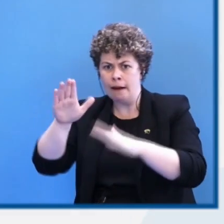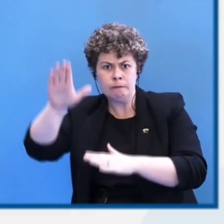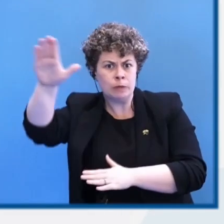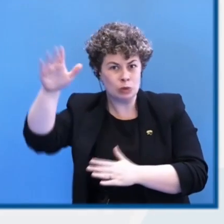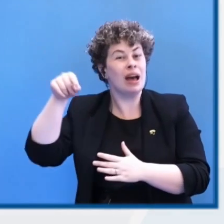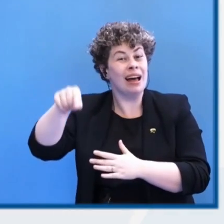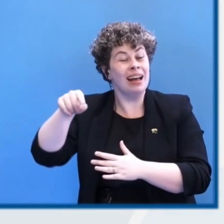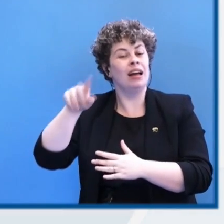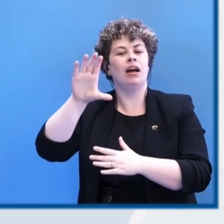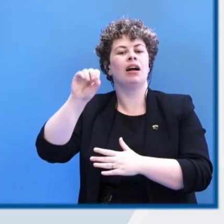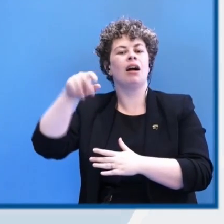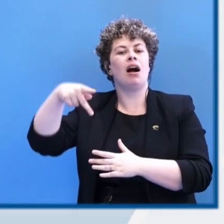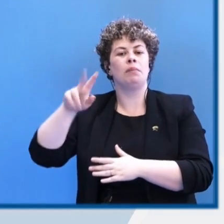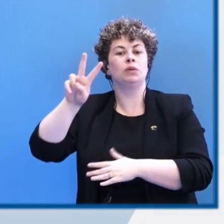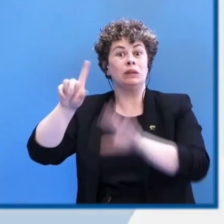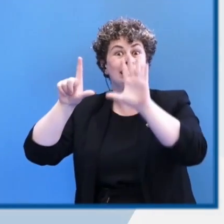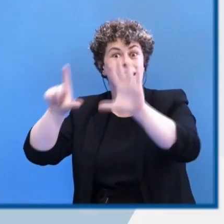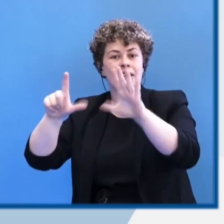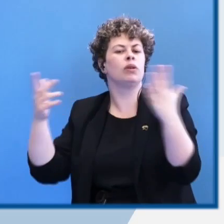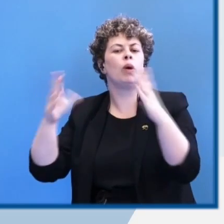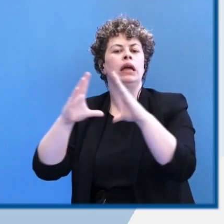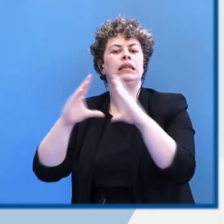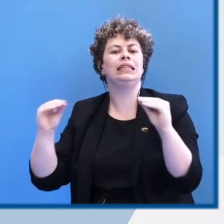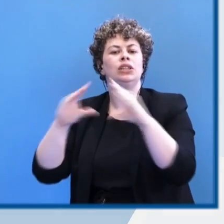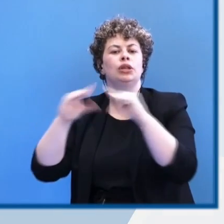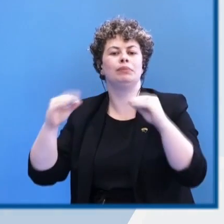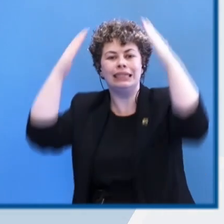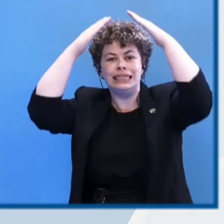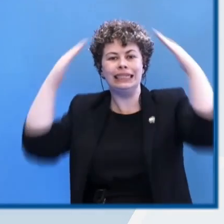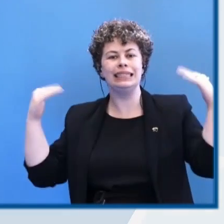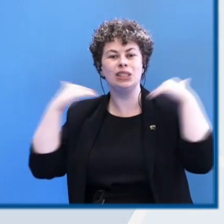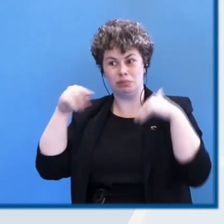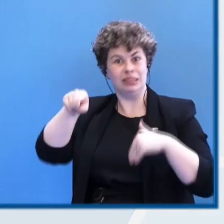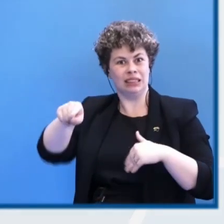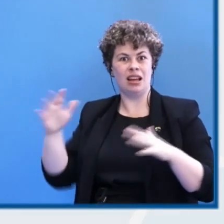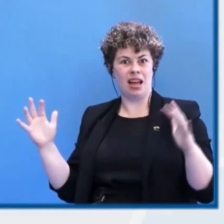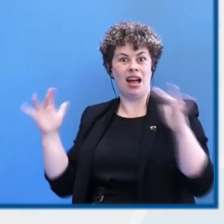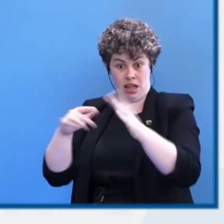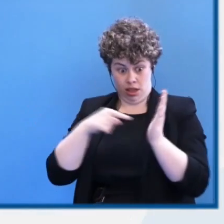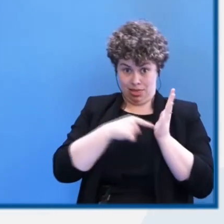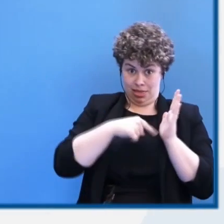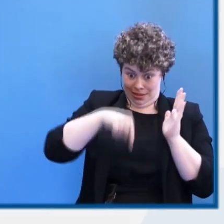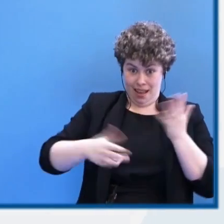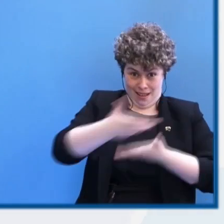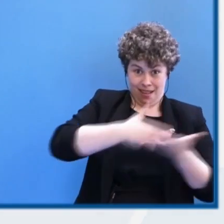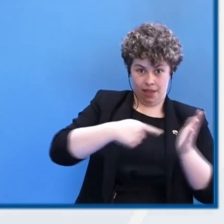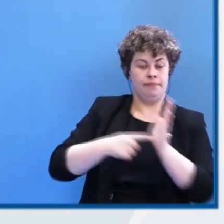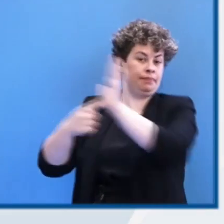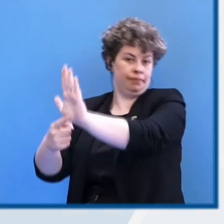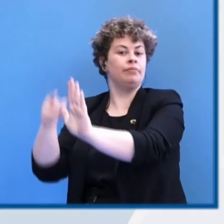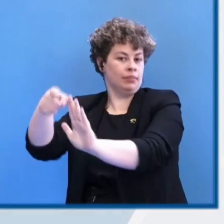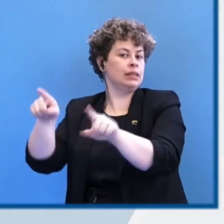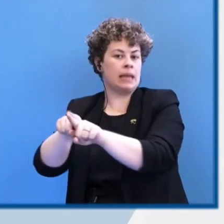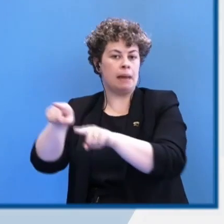So as we hear from our panelists and as we think through this, we should bear in mind that